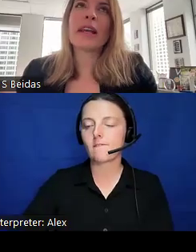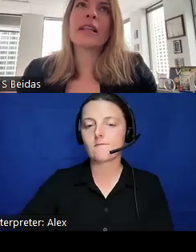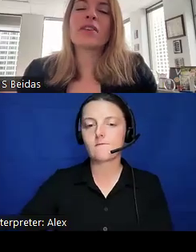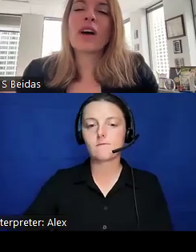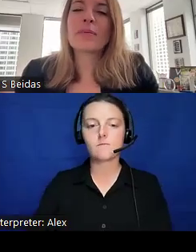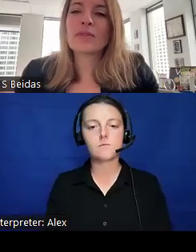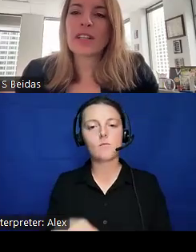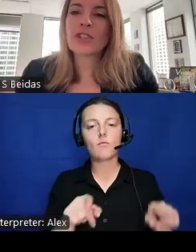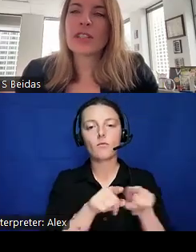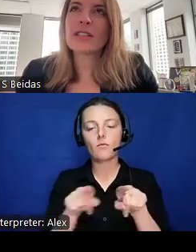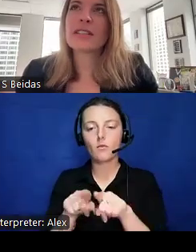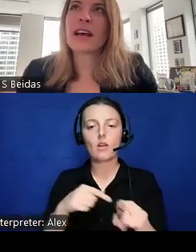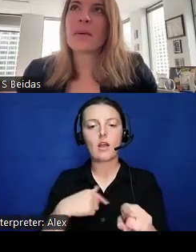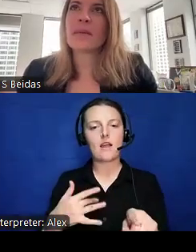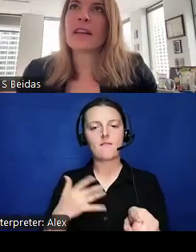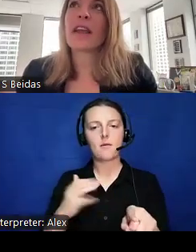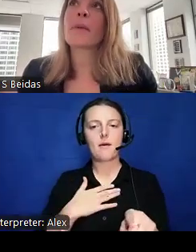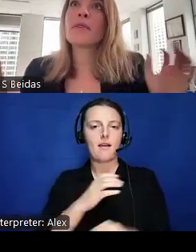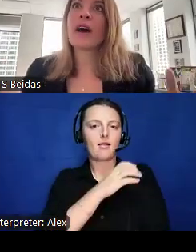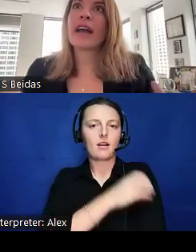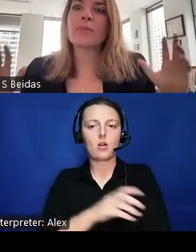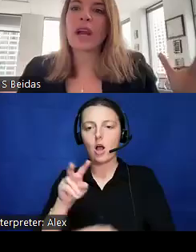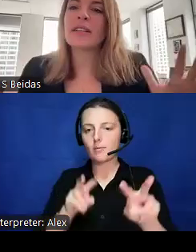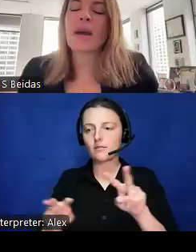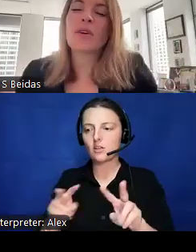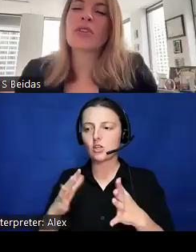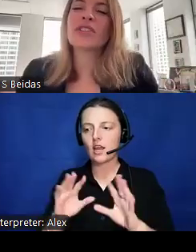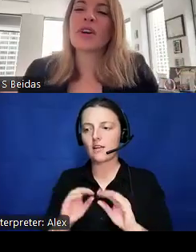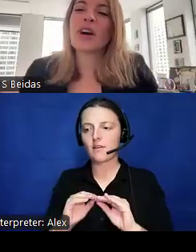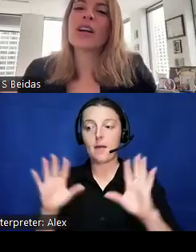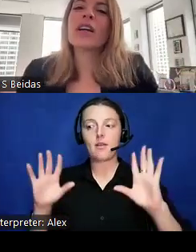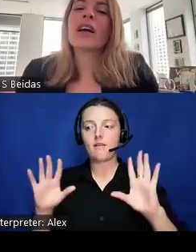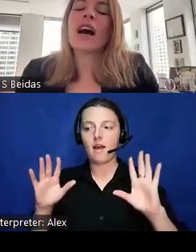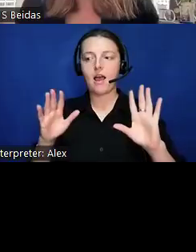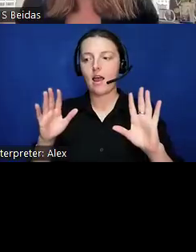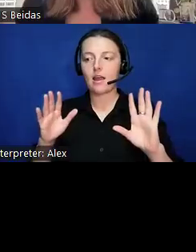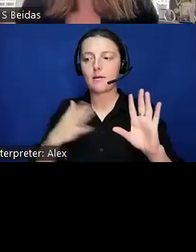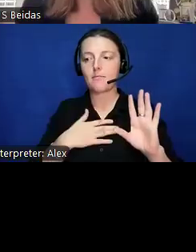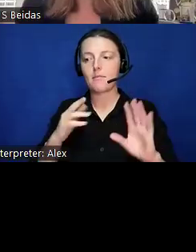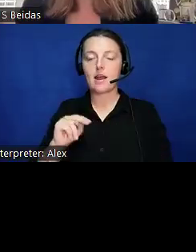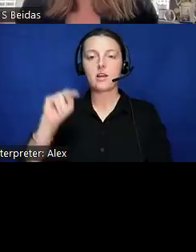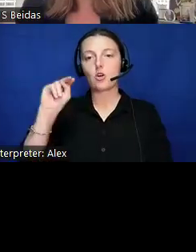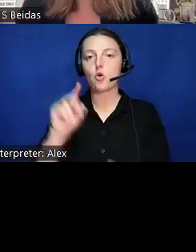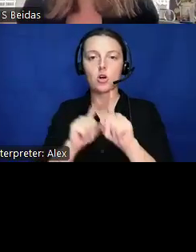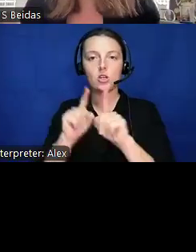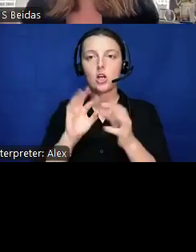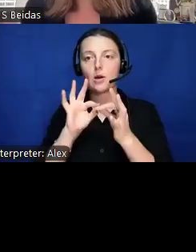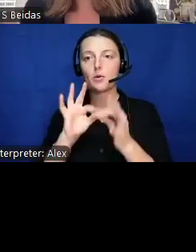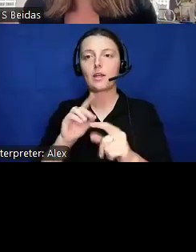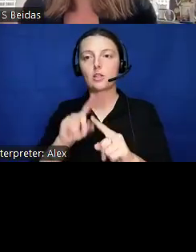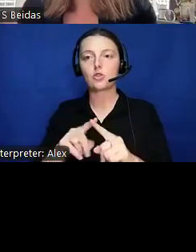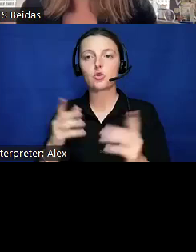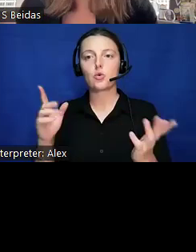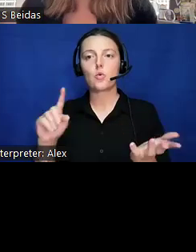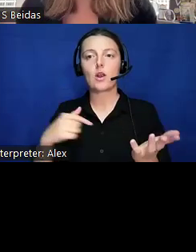I really feel that my clinical observations kind of amplified, brightened my North Star in terms of where